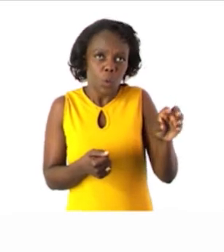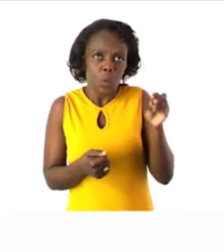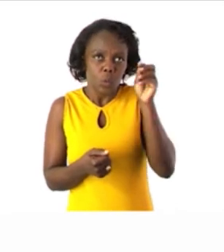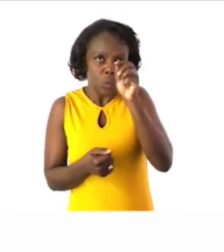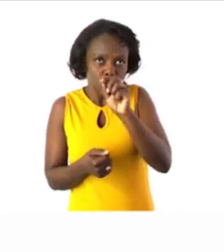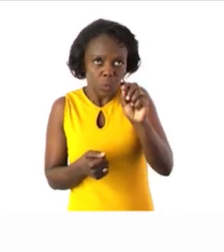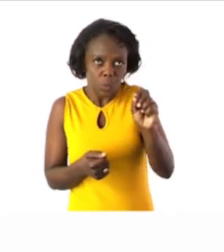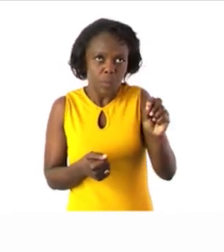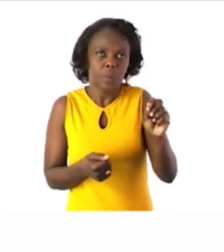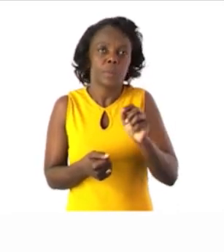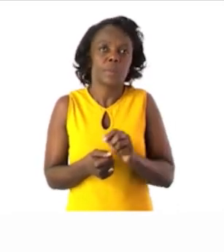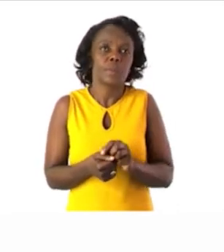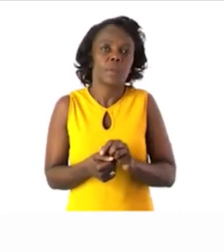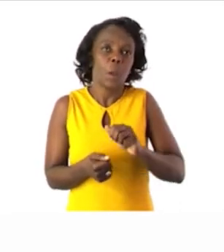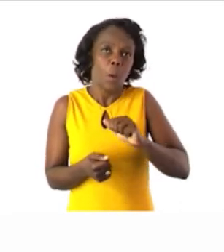pronoun, possessive